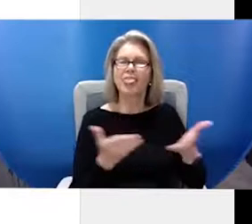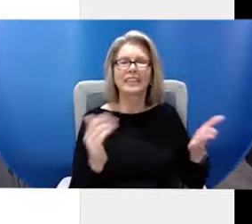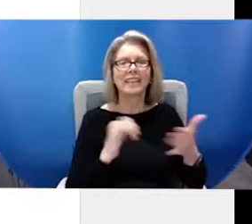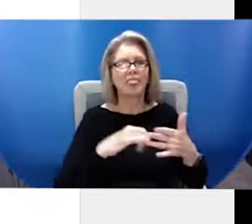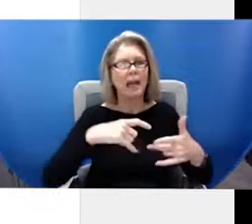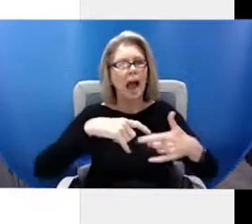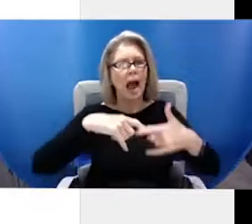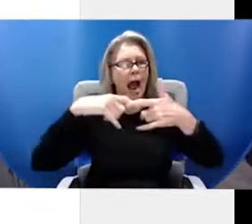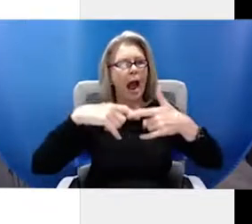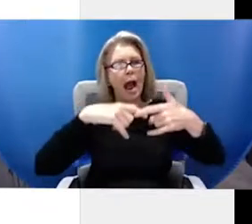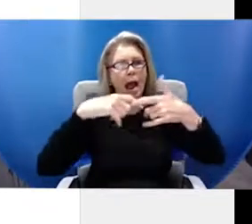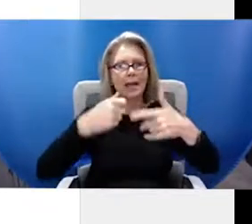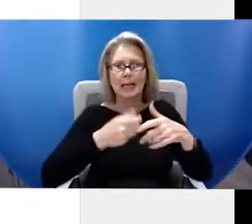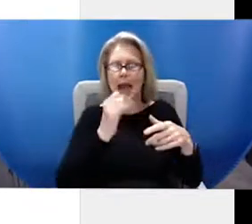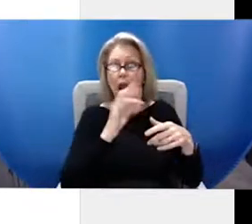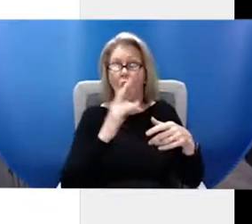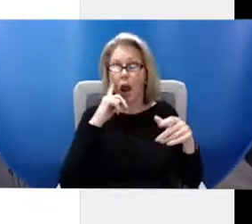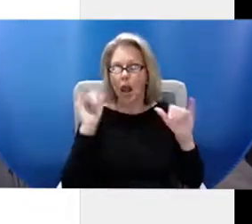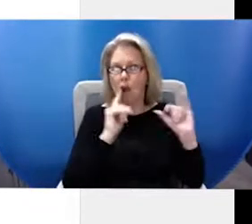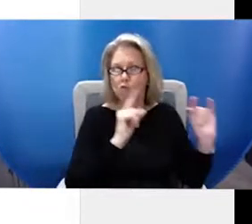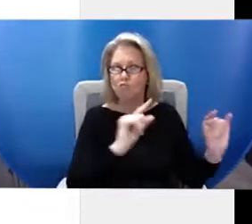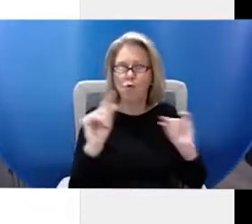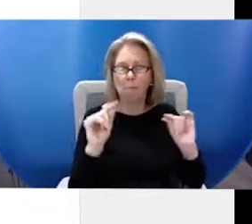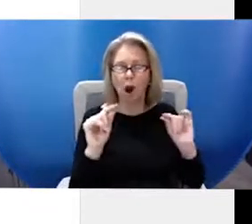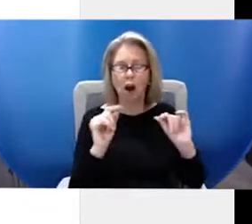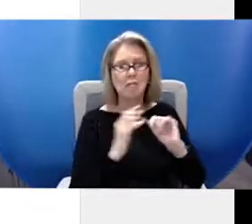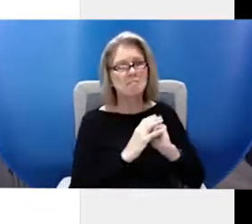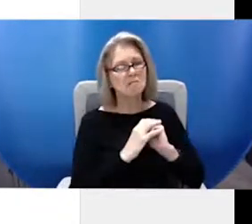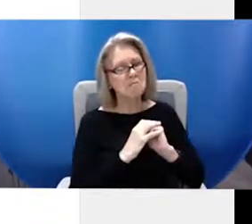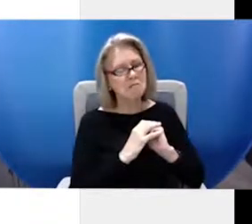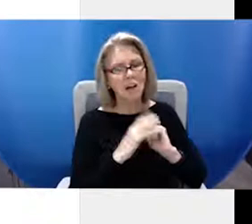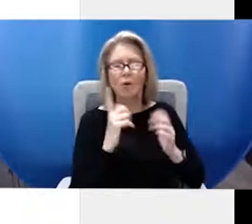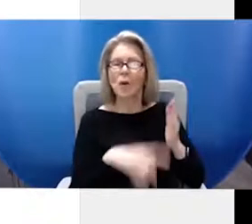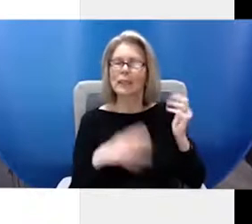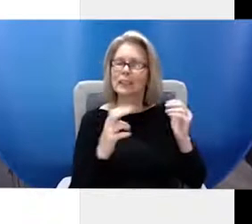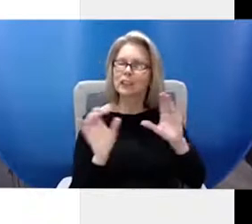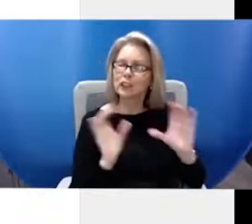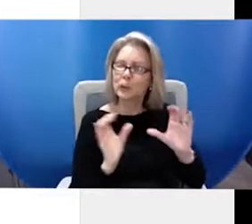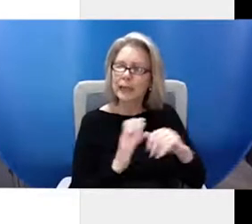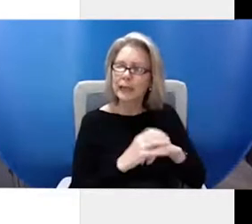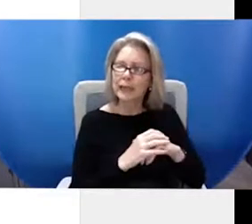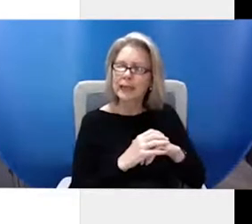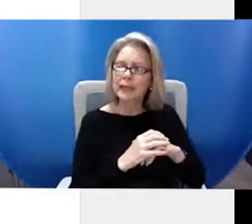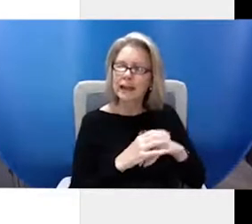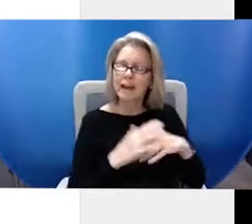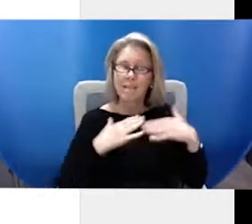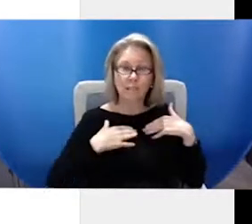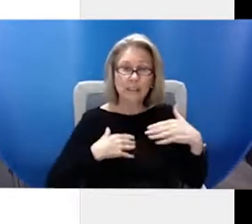"The Things Hanging in the Air Like a Rumor," and I found that very powerful, because what he's doing